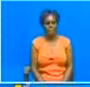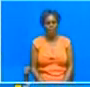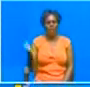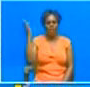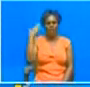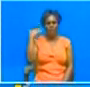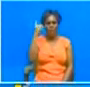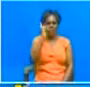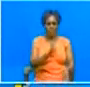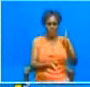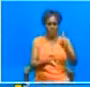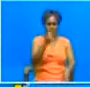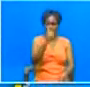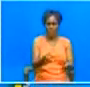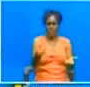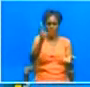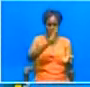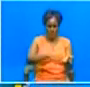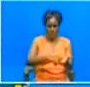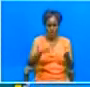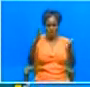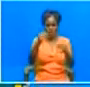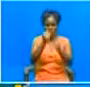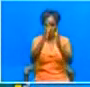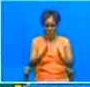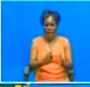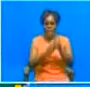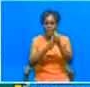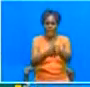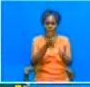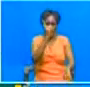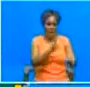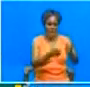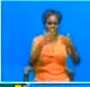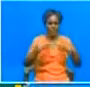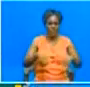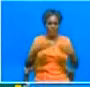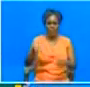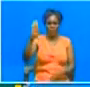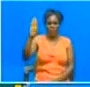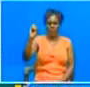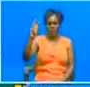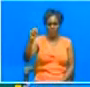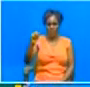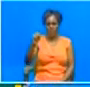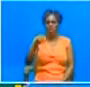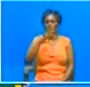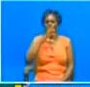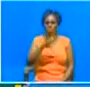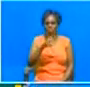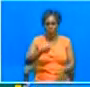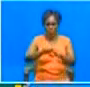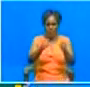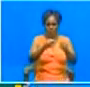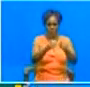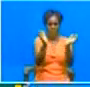Former world marathon record holder Wilson Kipsang led a section of athletes from Bomet in condemning a proposal to demolish the